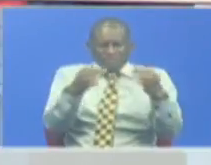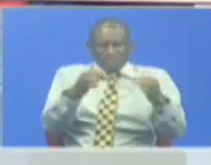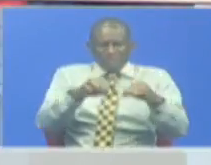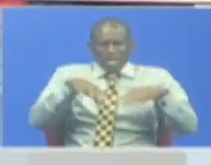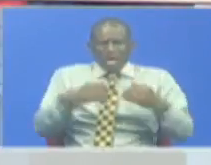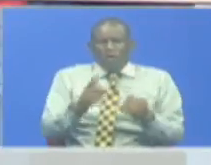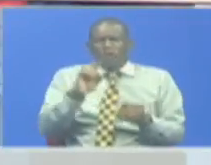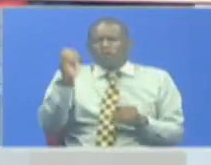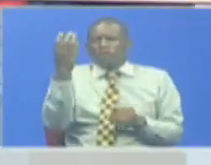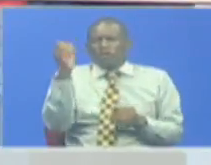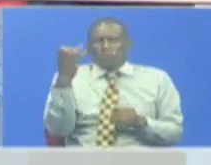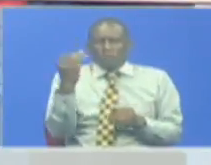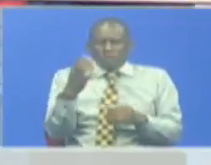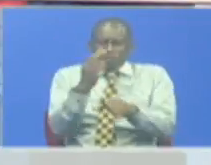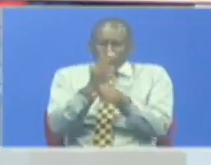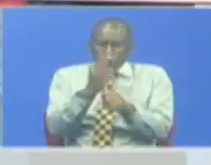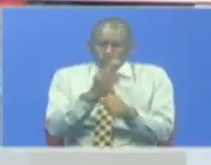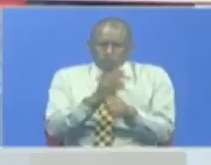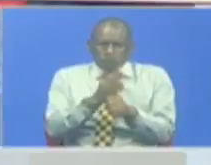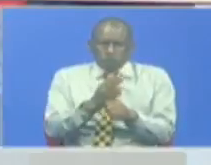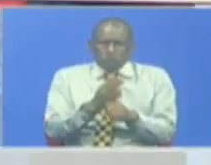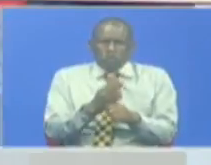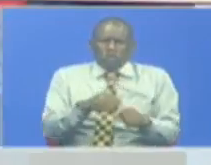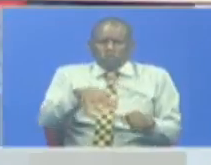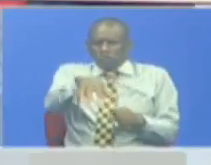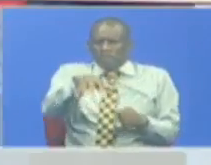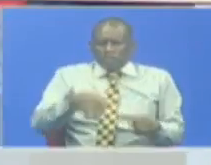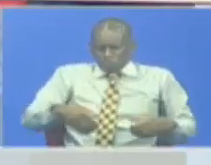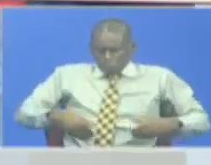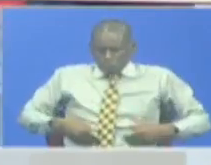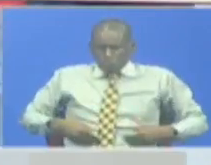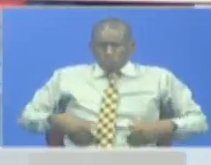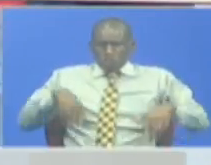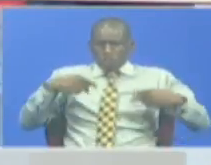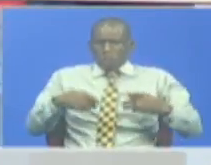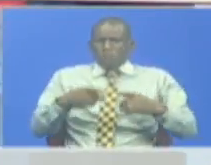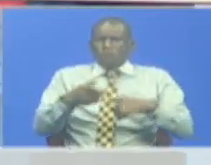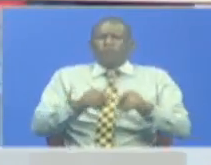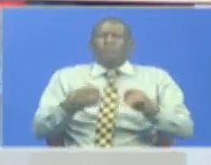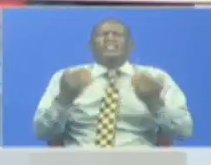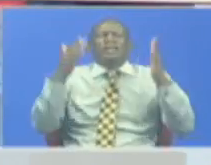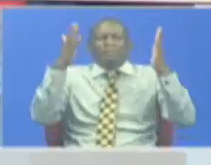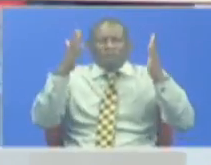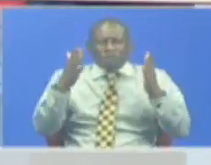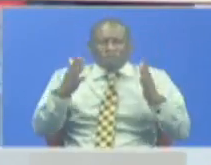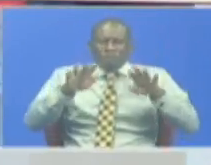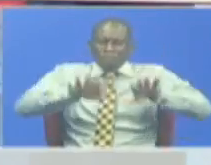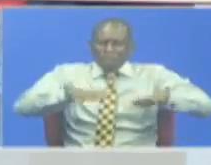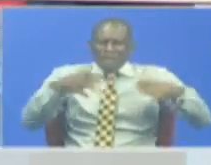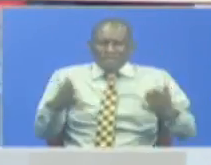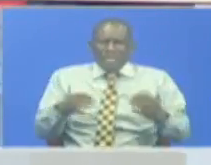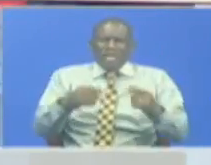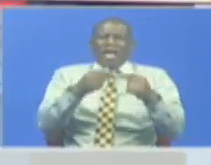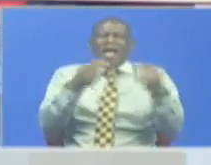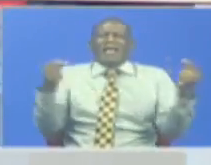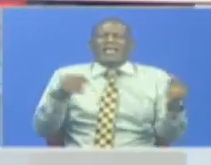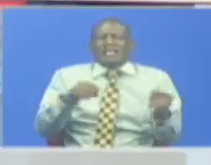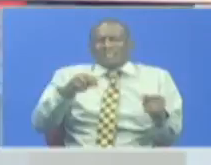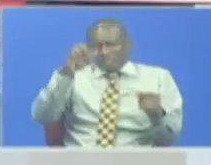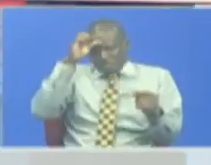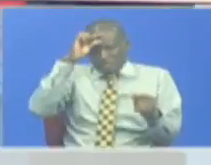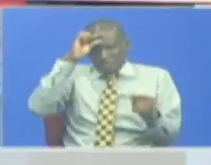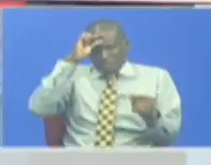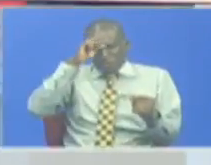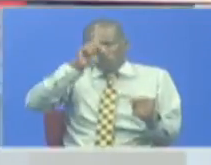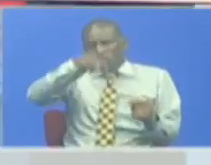ambulansi zake ilivyotumika kuwabeba vijana waliokuwa wametoka katika sherehe kinyume na maagizo ya serikali ya kupiga marufuku shughuli za